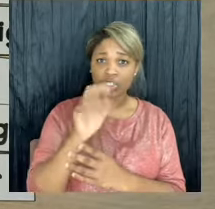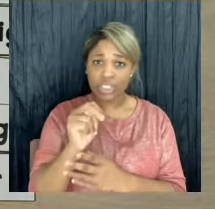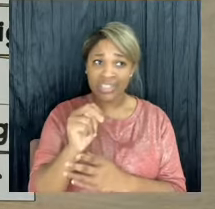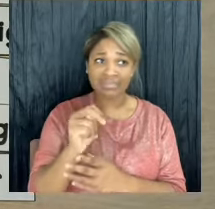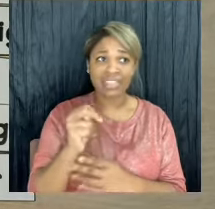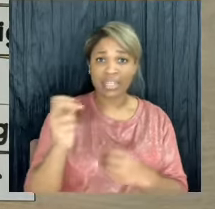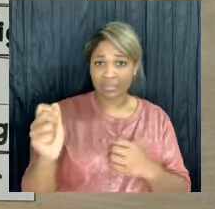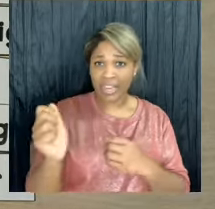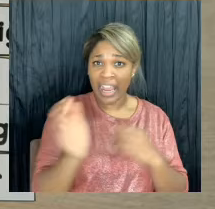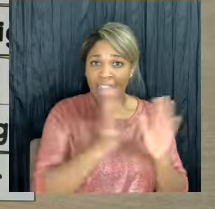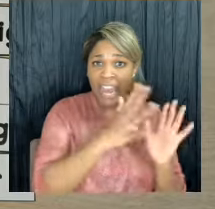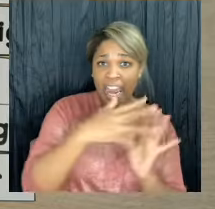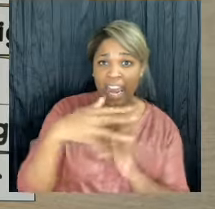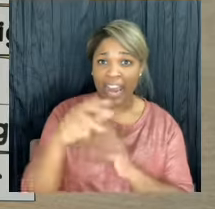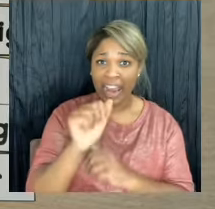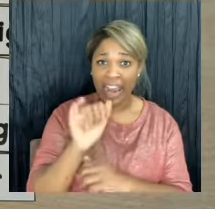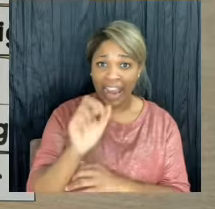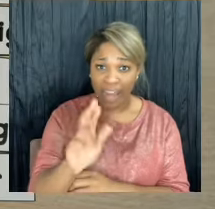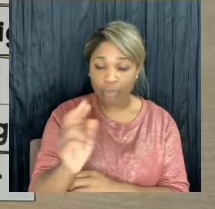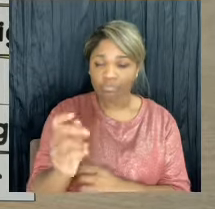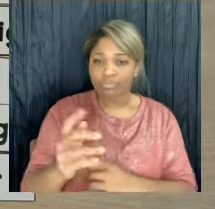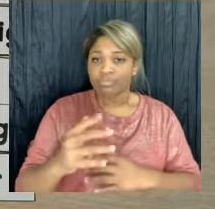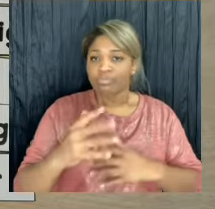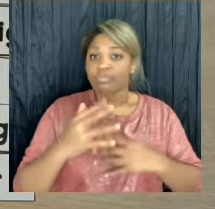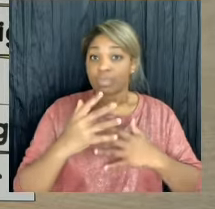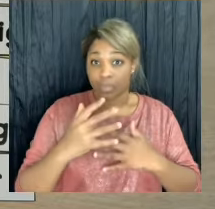things interact with